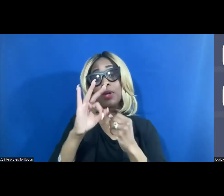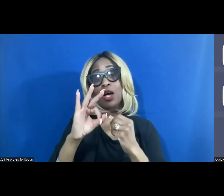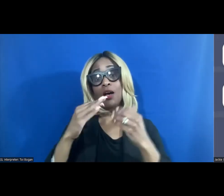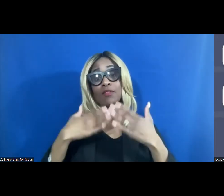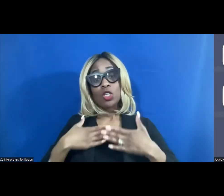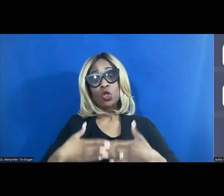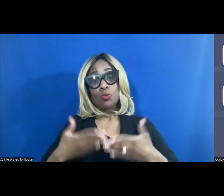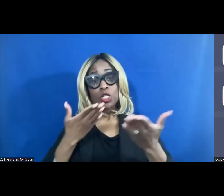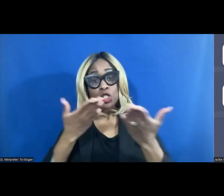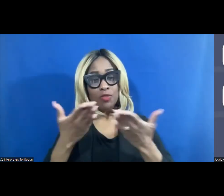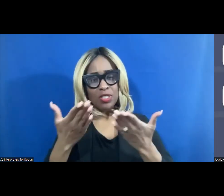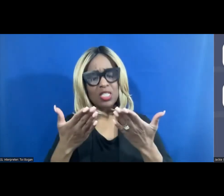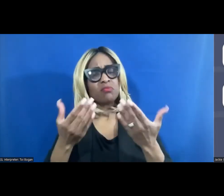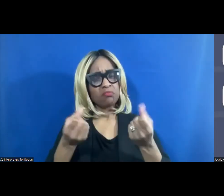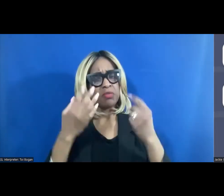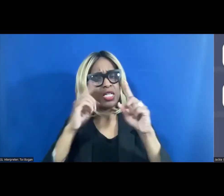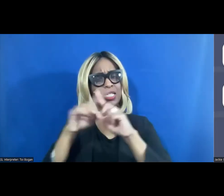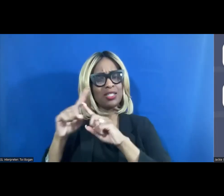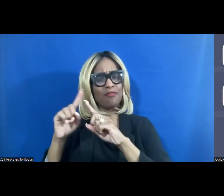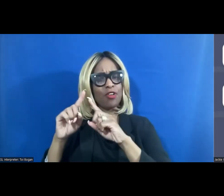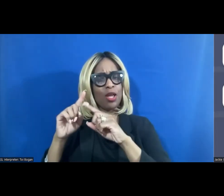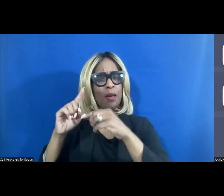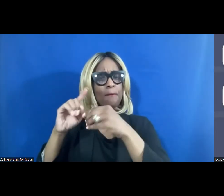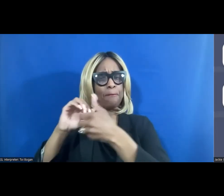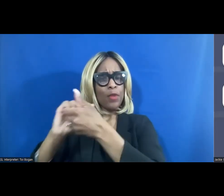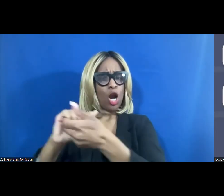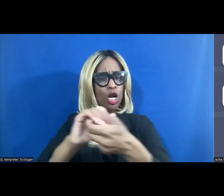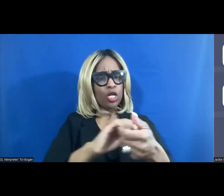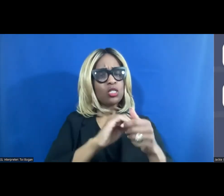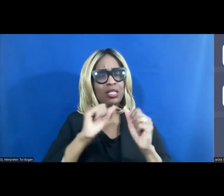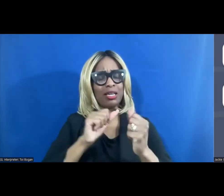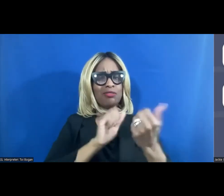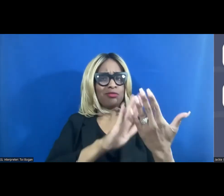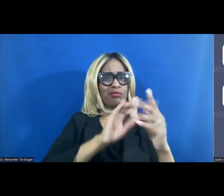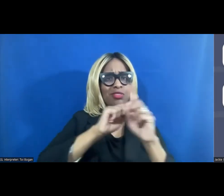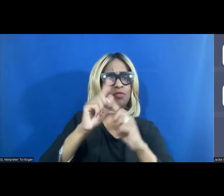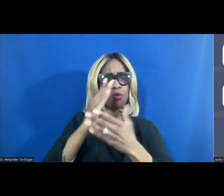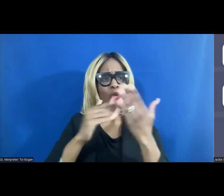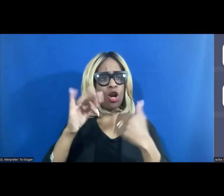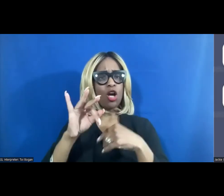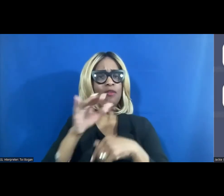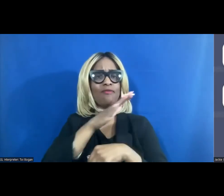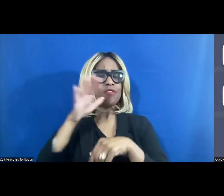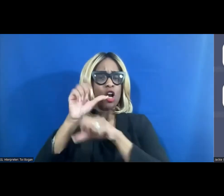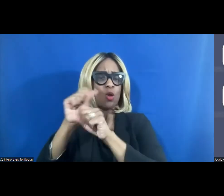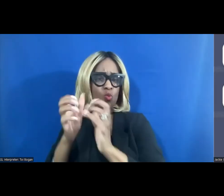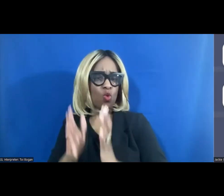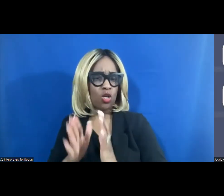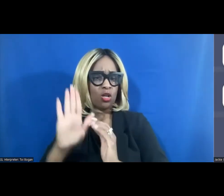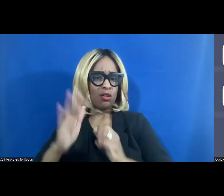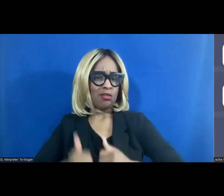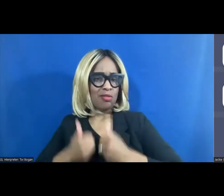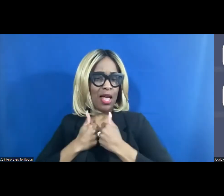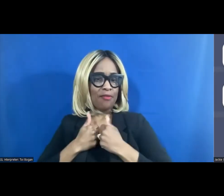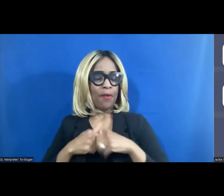Services. There's a lot of different partners that can address different aspects of being a farm worker. The